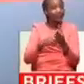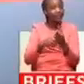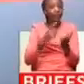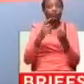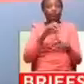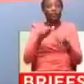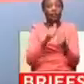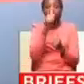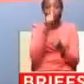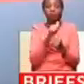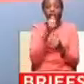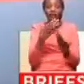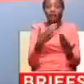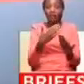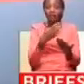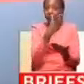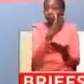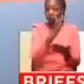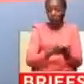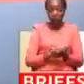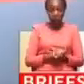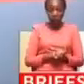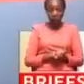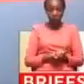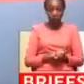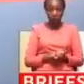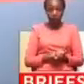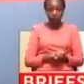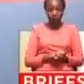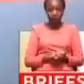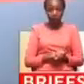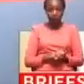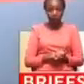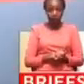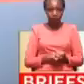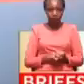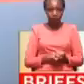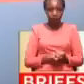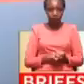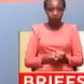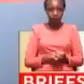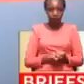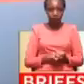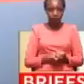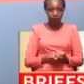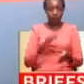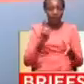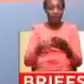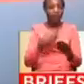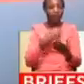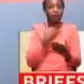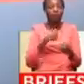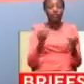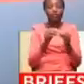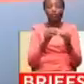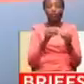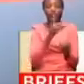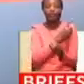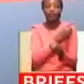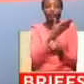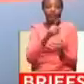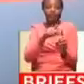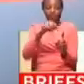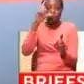have hidden. And so, needless to say, I went to go see Dr. Jafari. Now, he was in